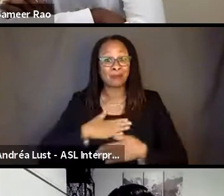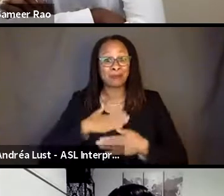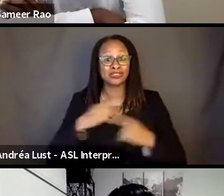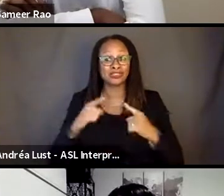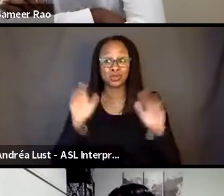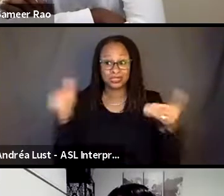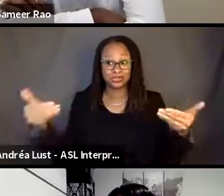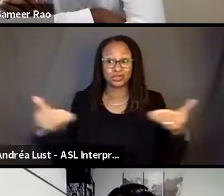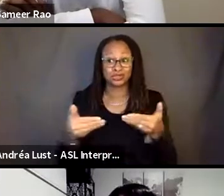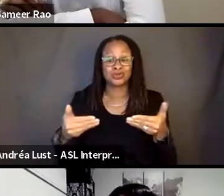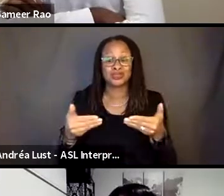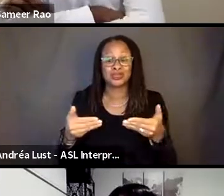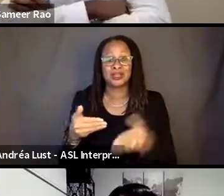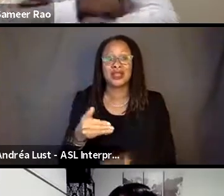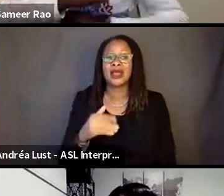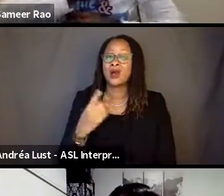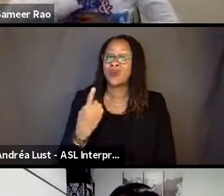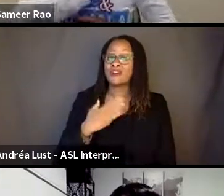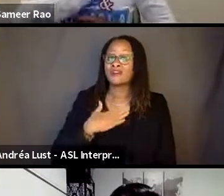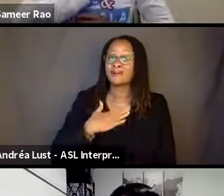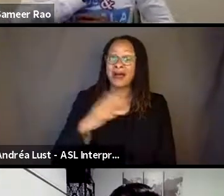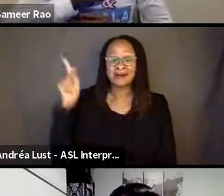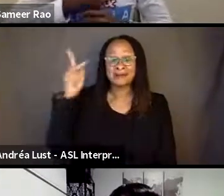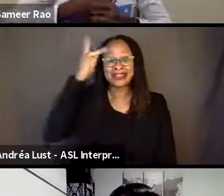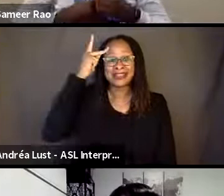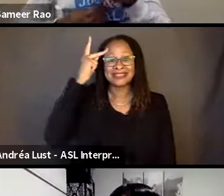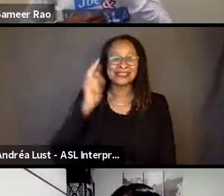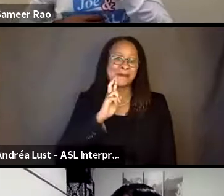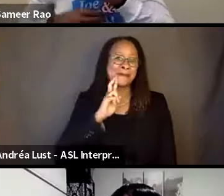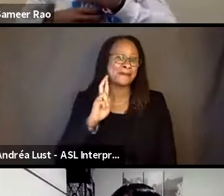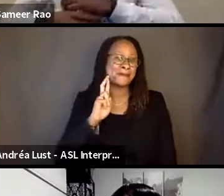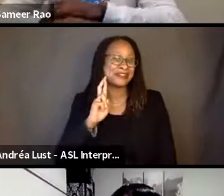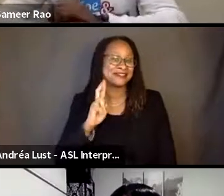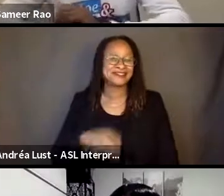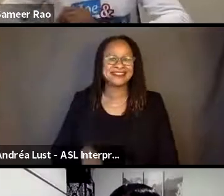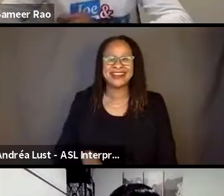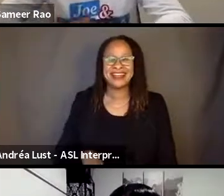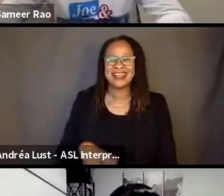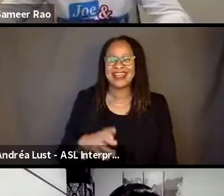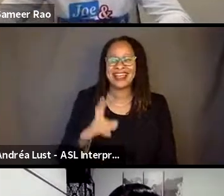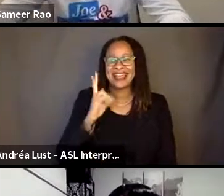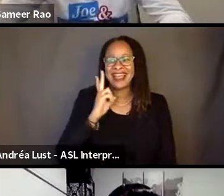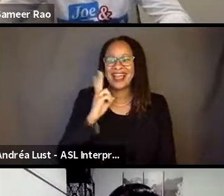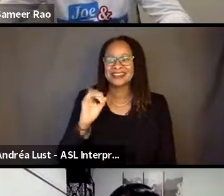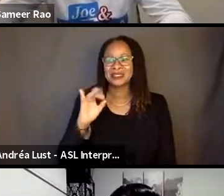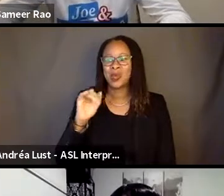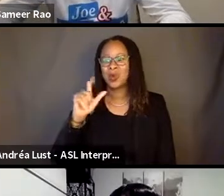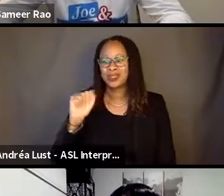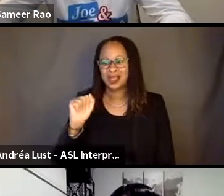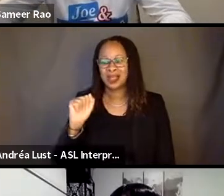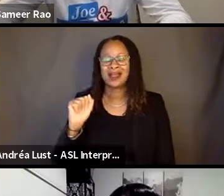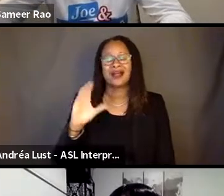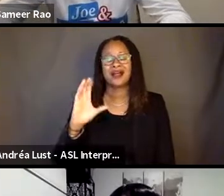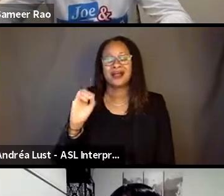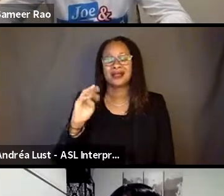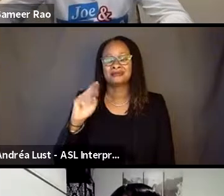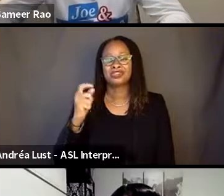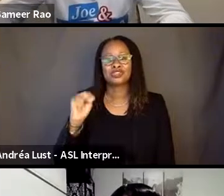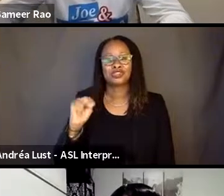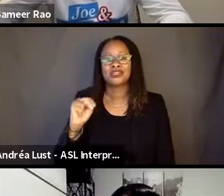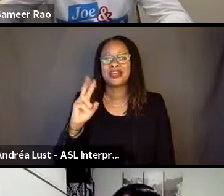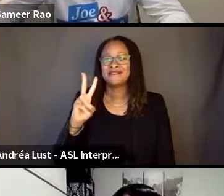to introduce one of my political besties, Osceola County Commissioner Viviana